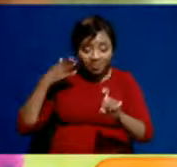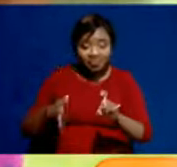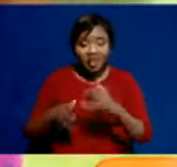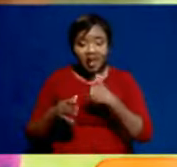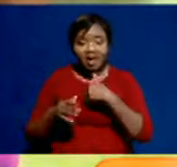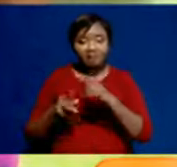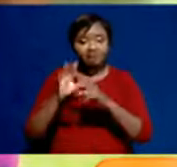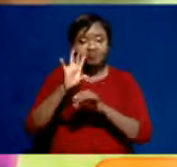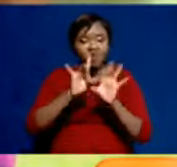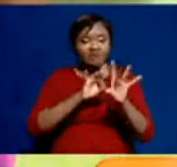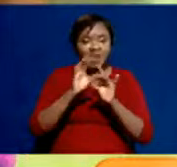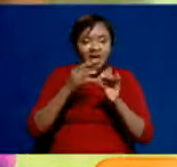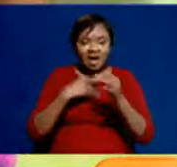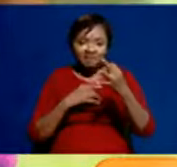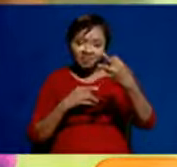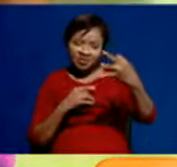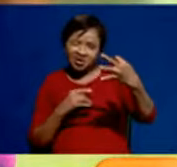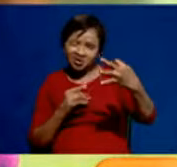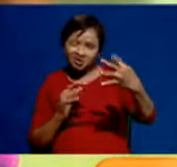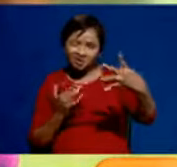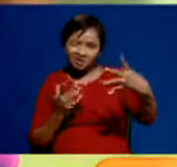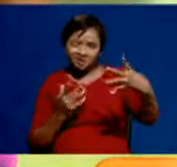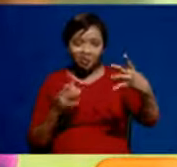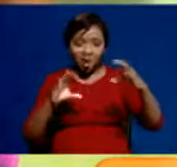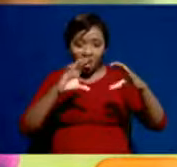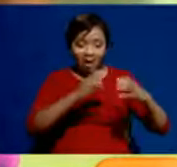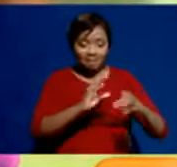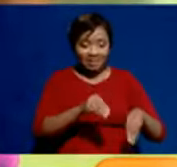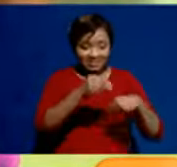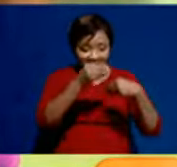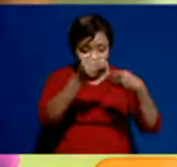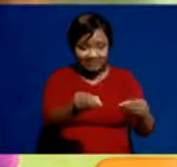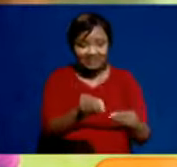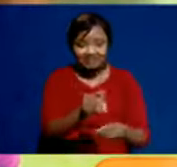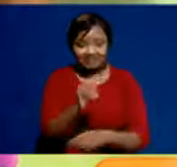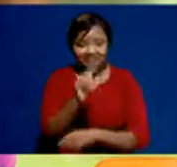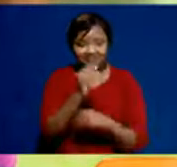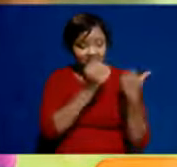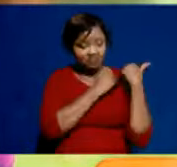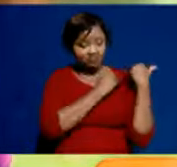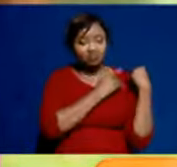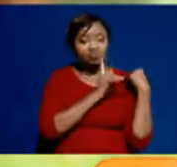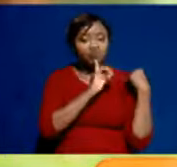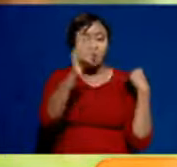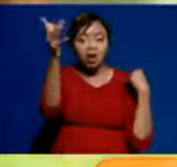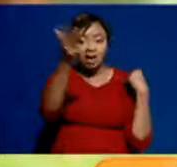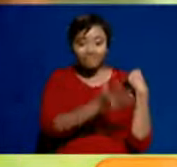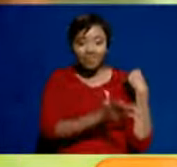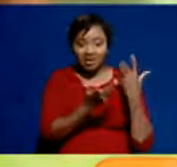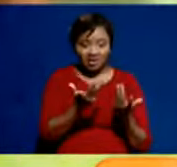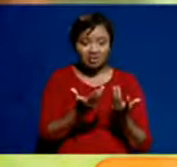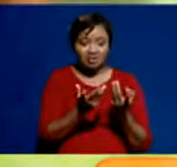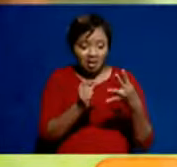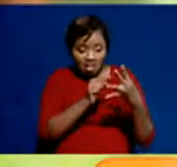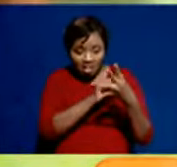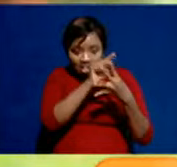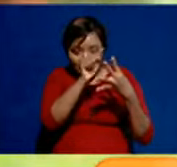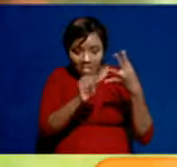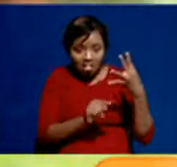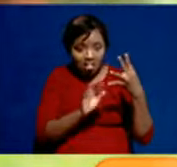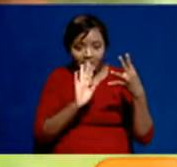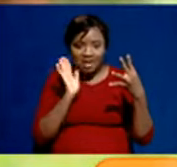some 3 or 4 companies who were given the duty to import. Those are cronies,